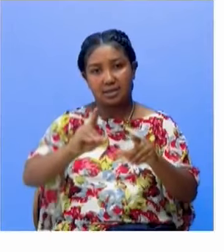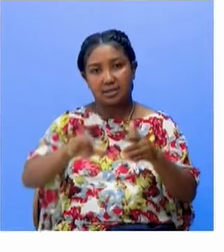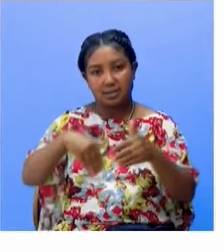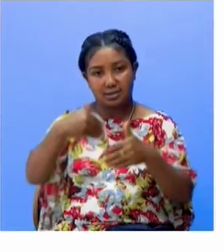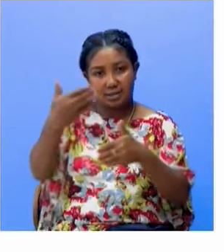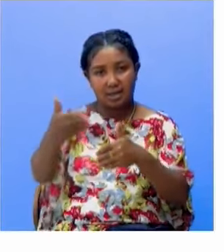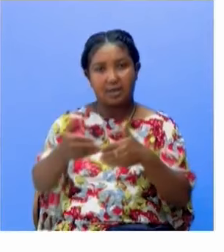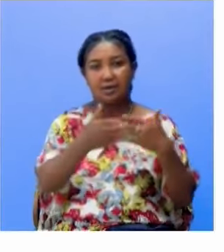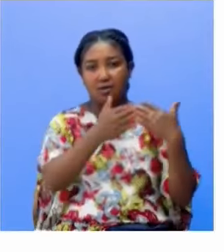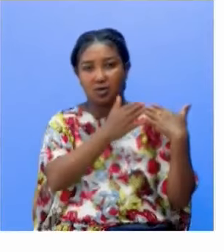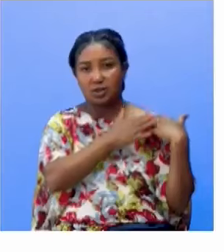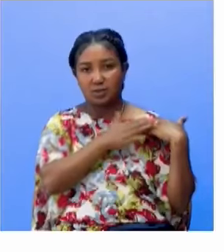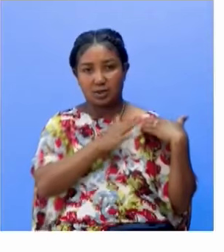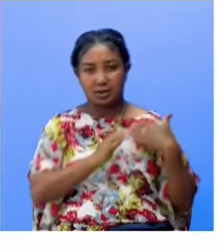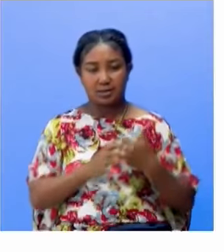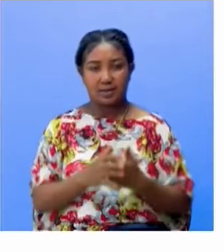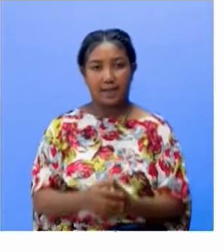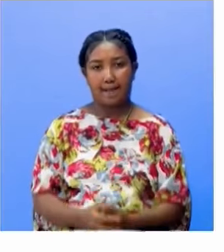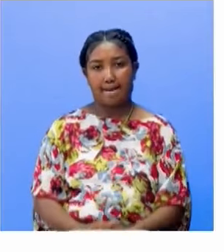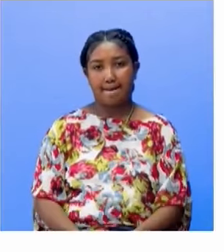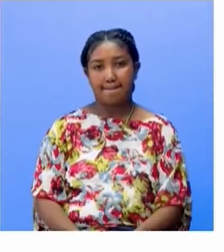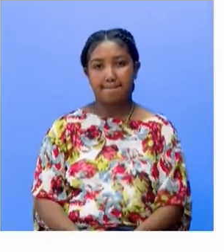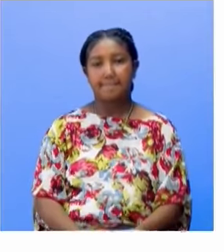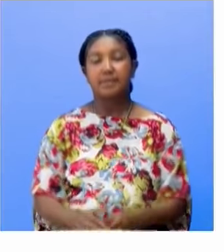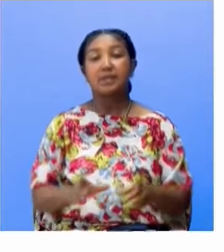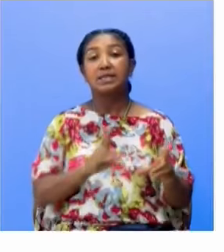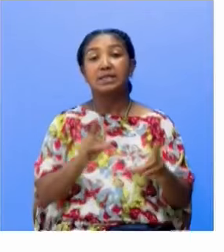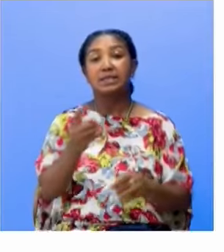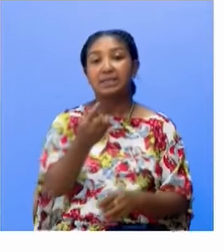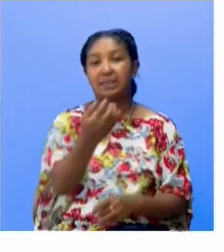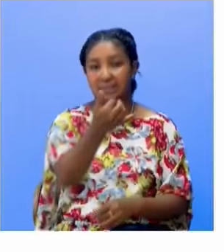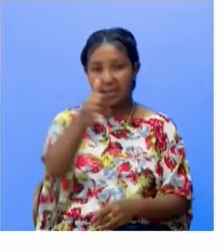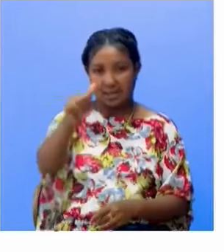the subject here. Did they